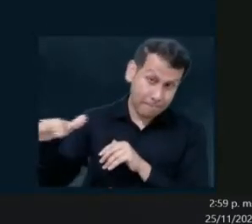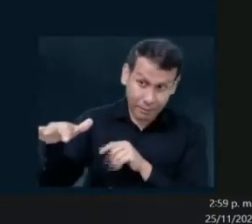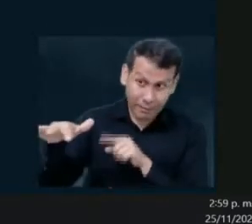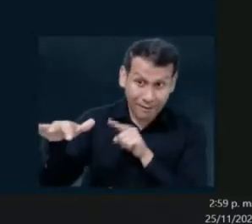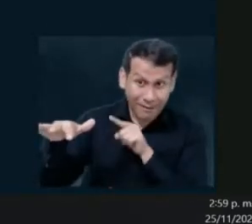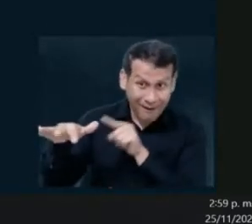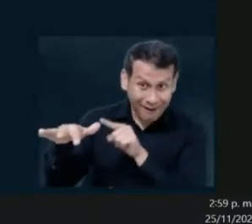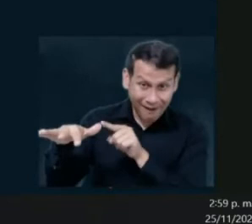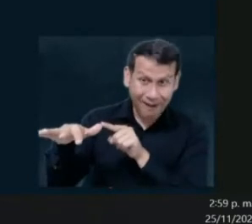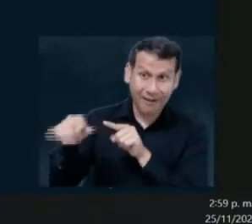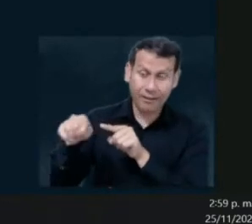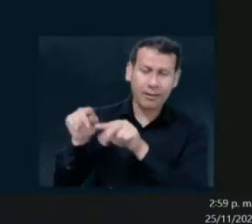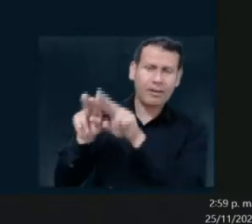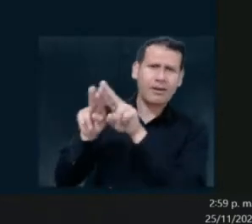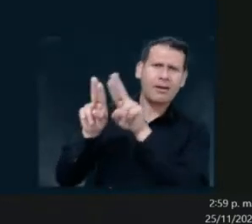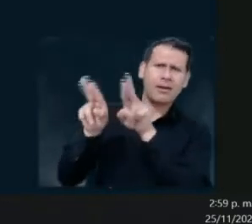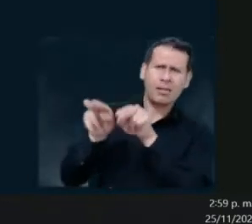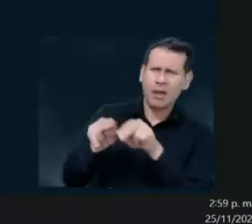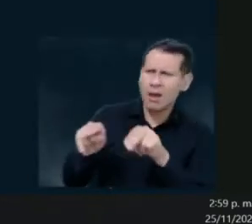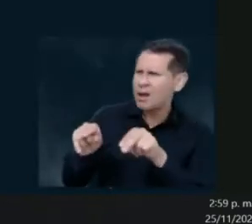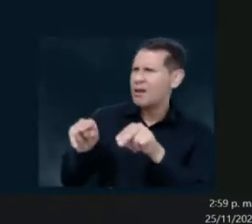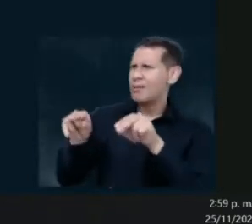there's never going to be enough incentives